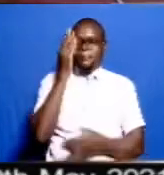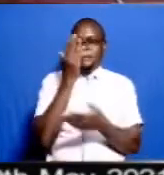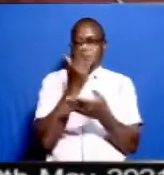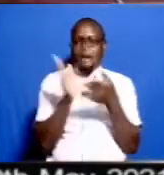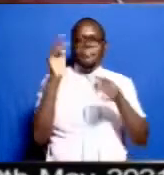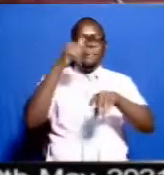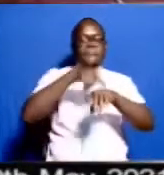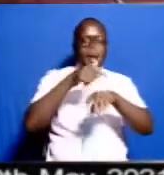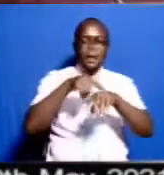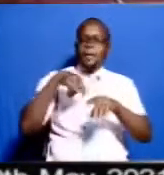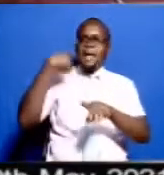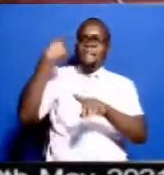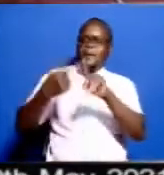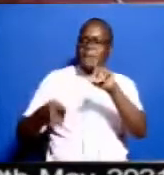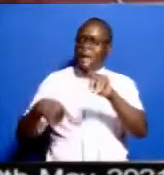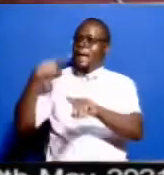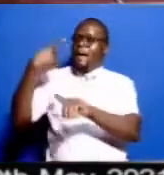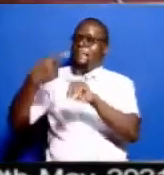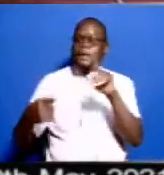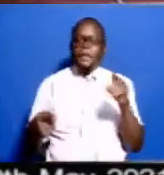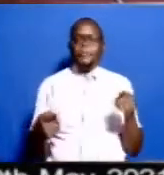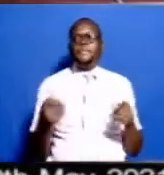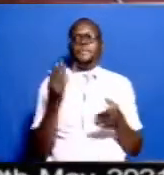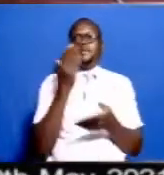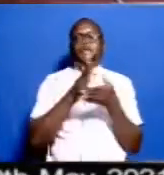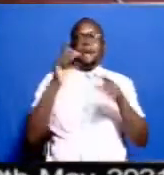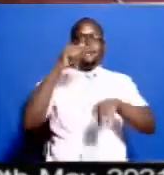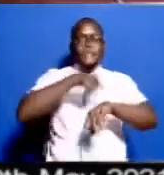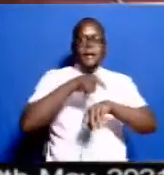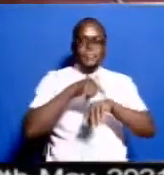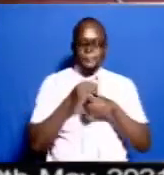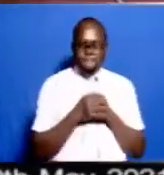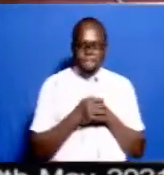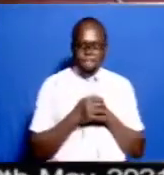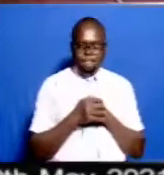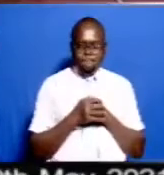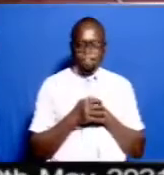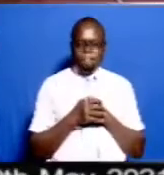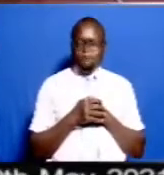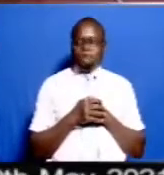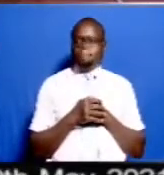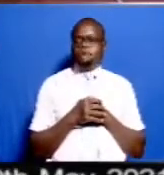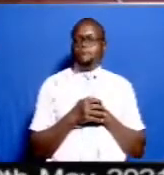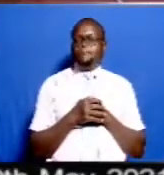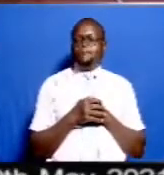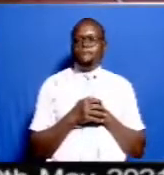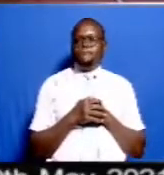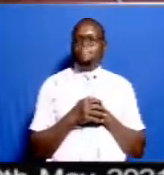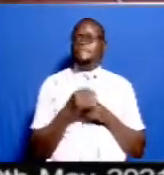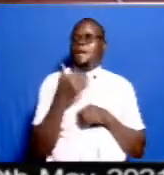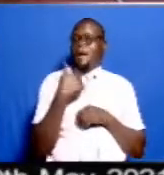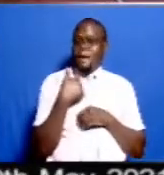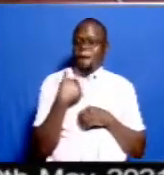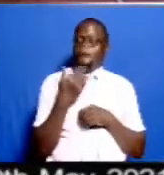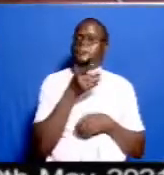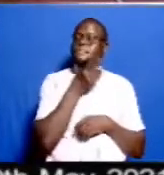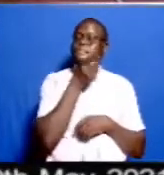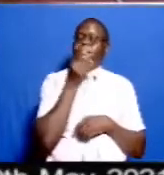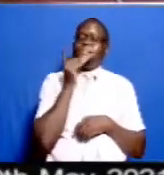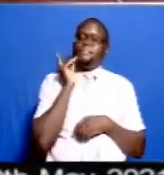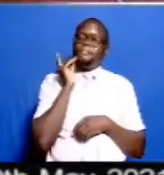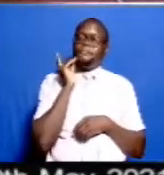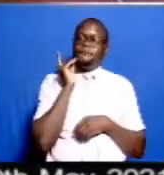out, occasionally, and sometimes even not far between, there is always drought in this